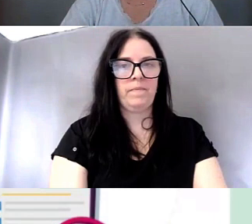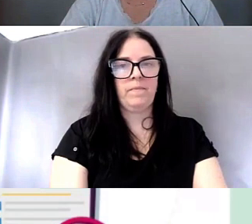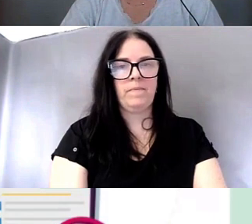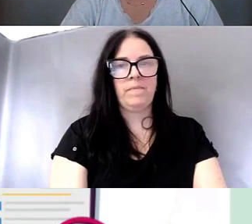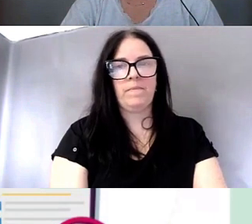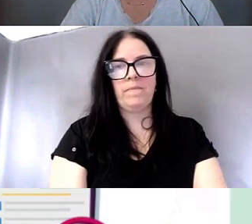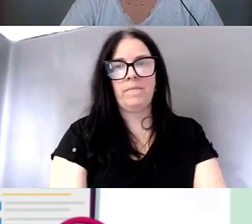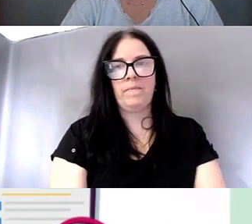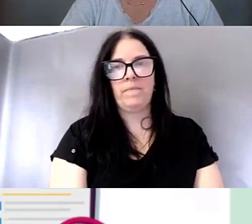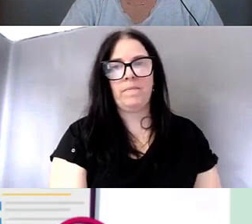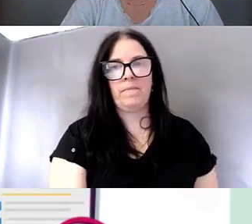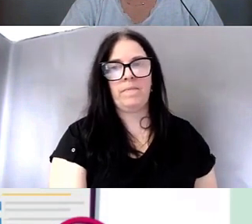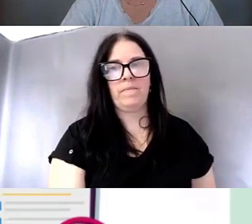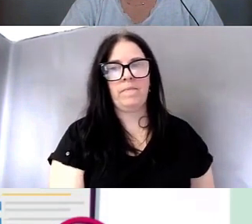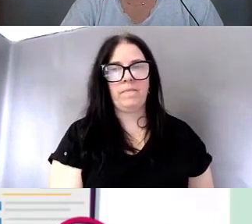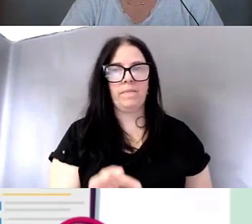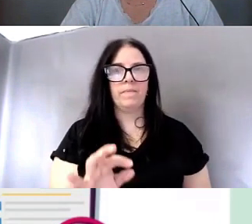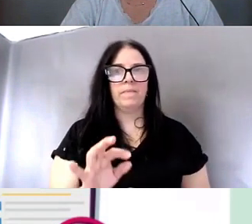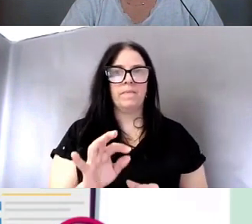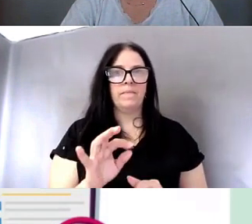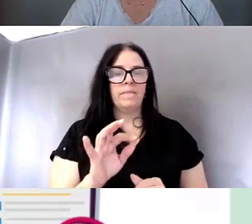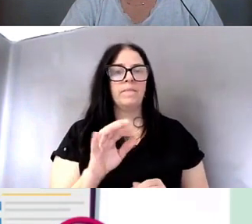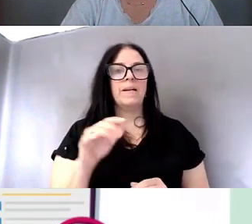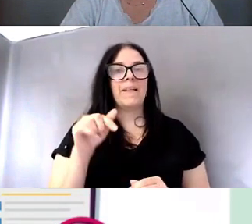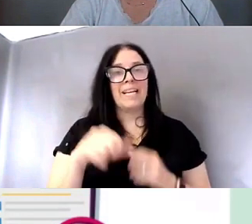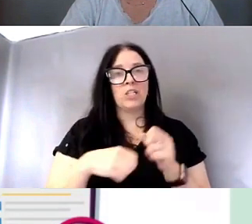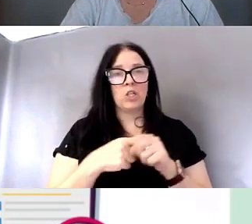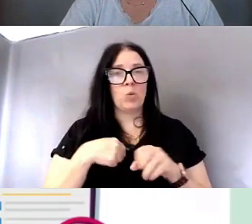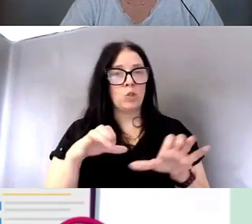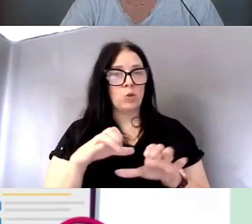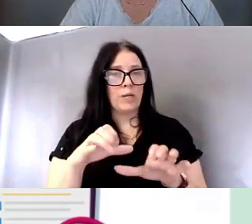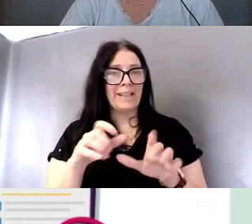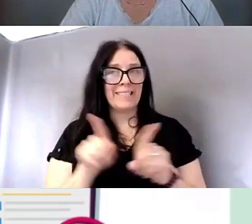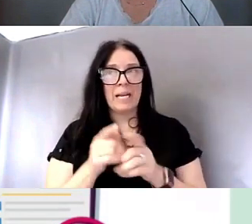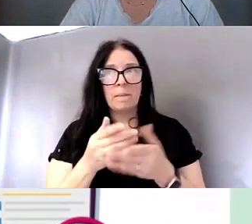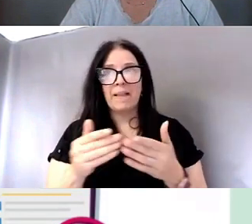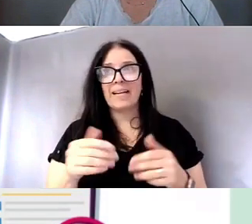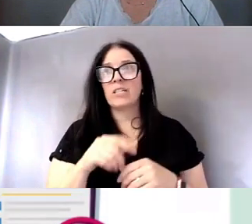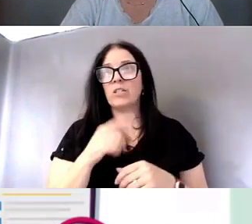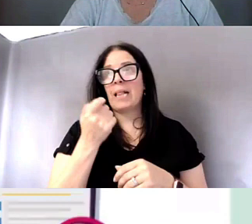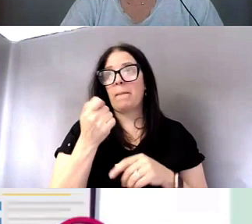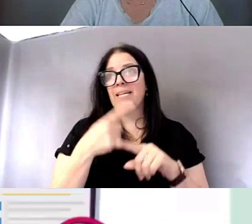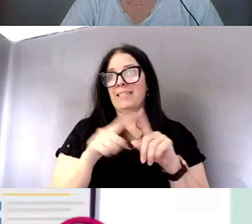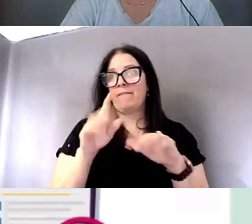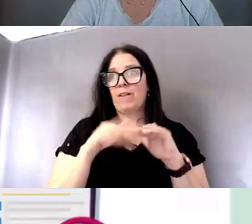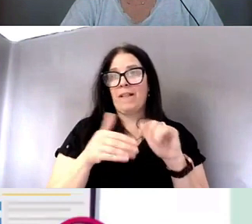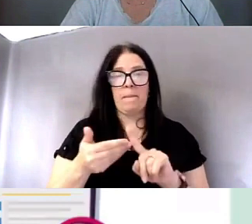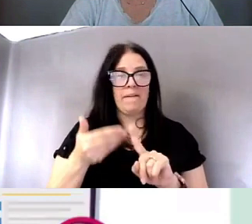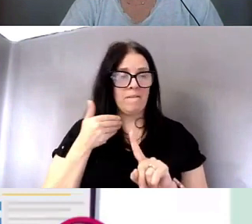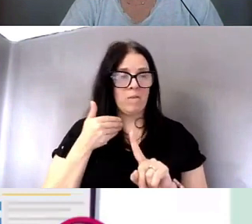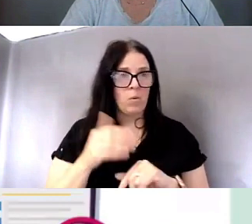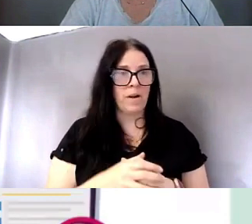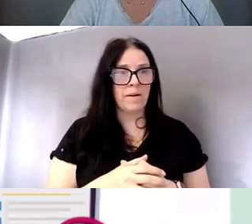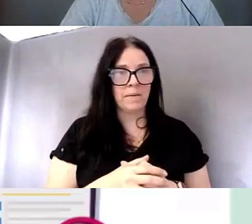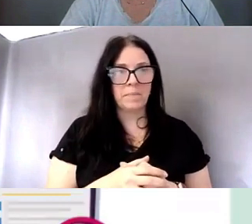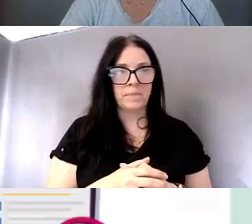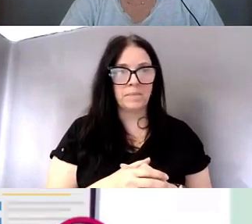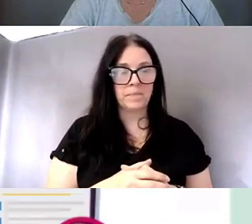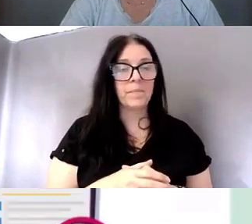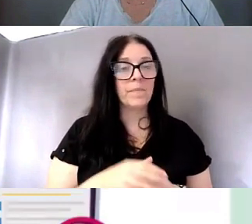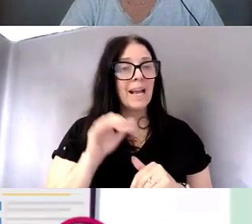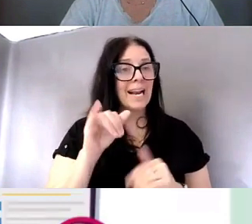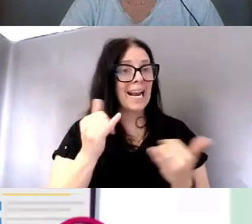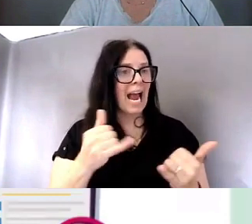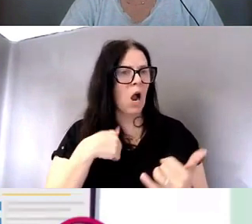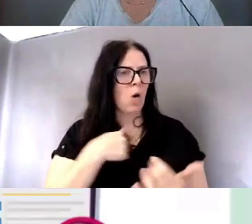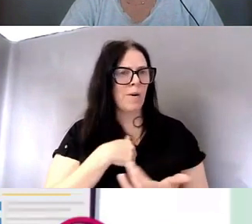in. And this year, we are doing the same thing. It's slightly different than what we have done before. This time, we are actually showcasing some